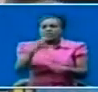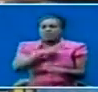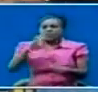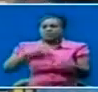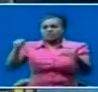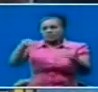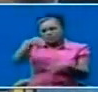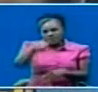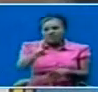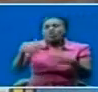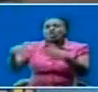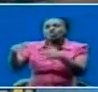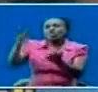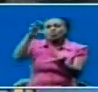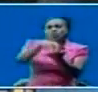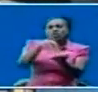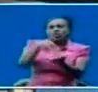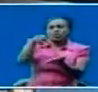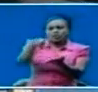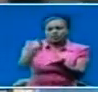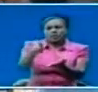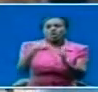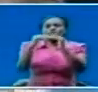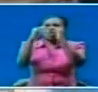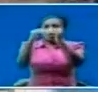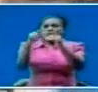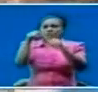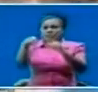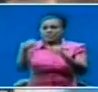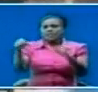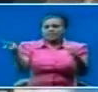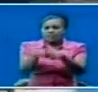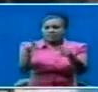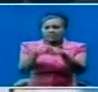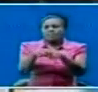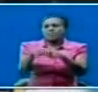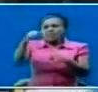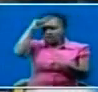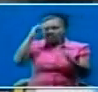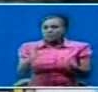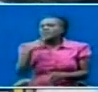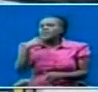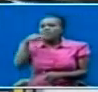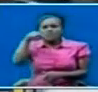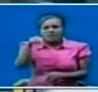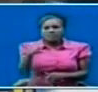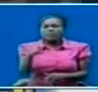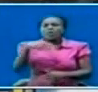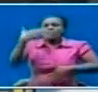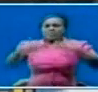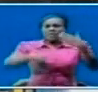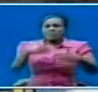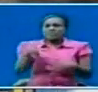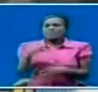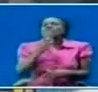Governors, Kidero lost his position at the council's hierarchy. A contempt card by governors for what they described as Kidero's habit of snubbing